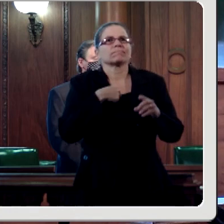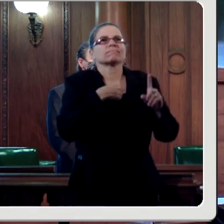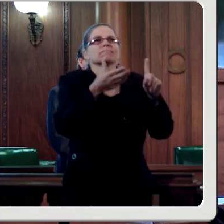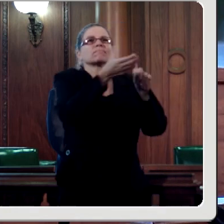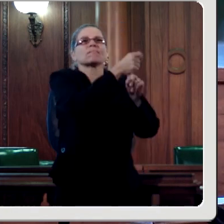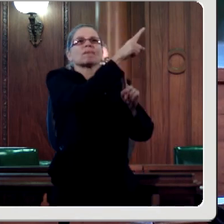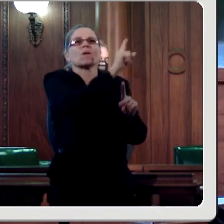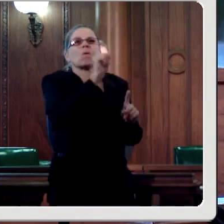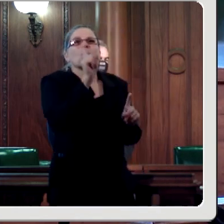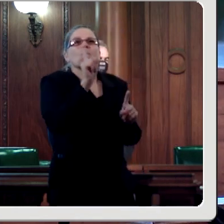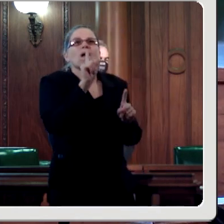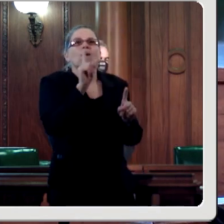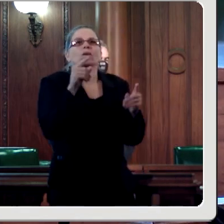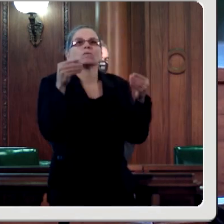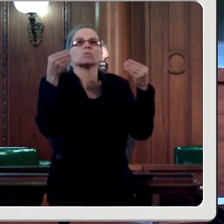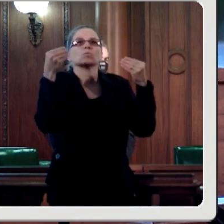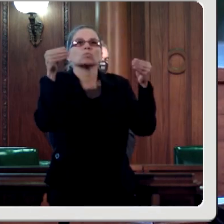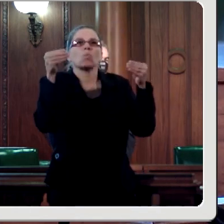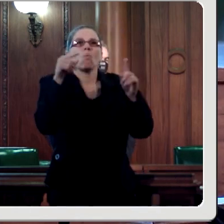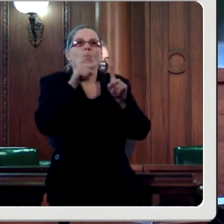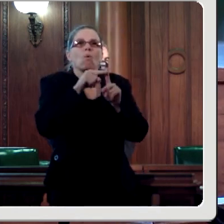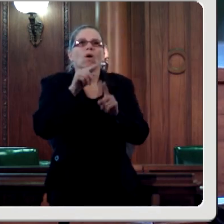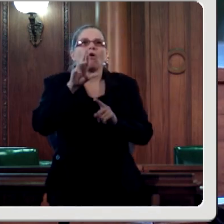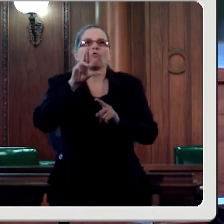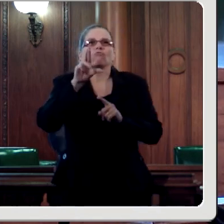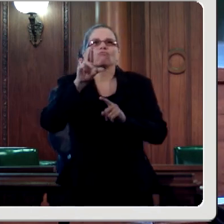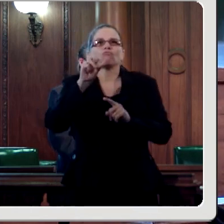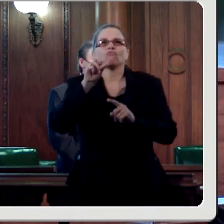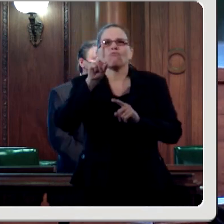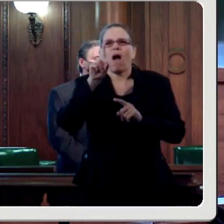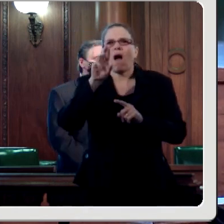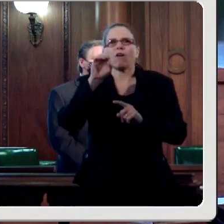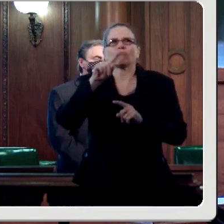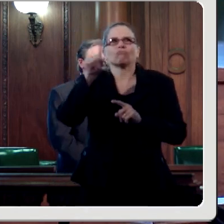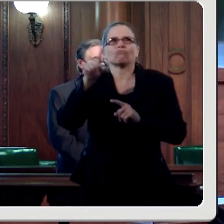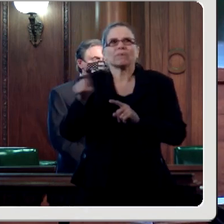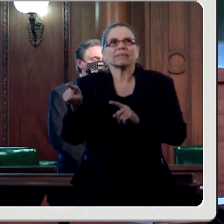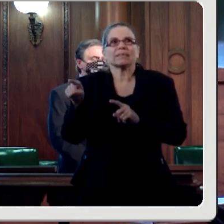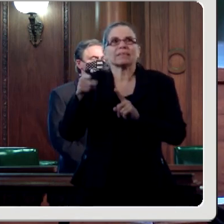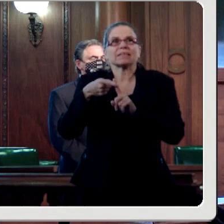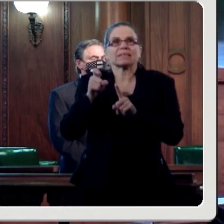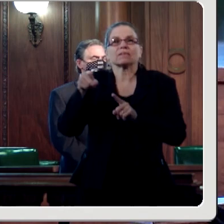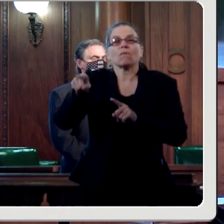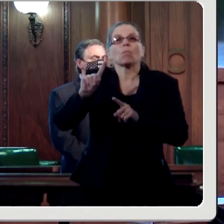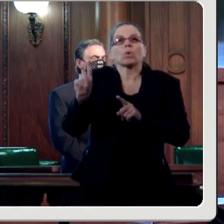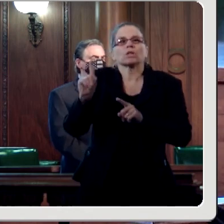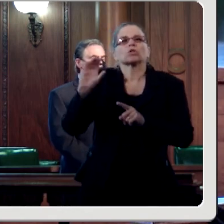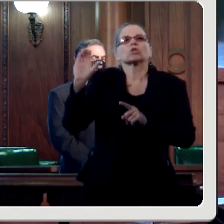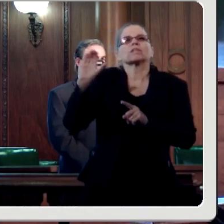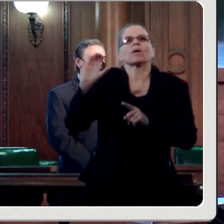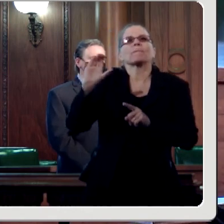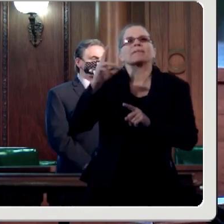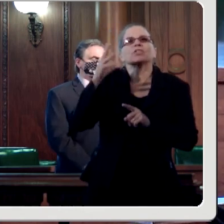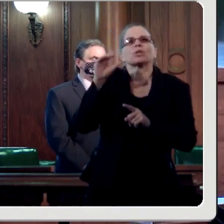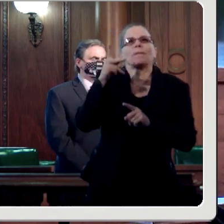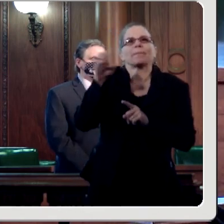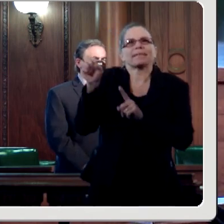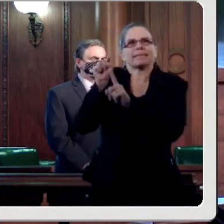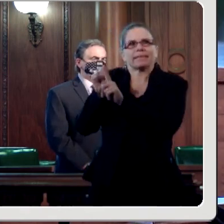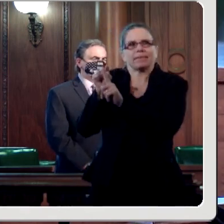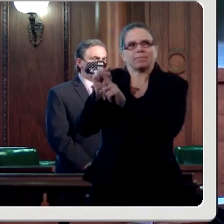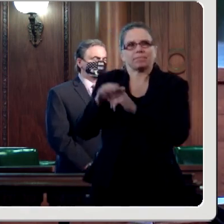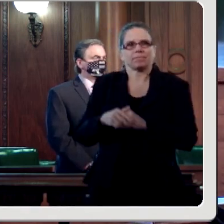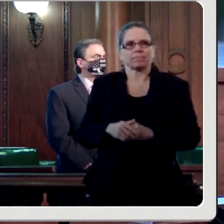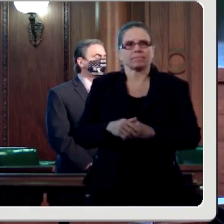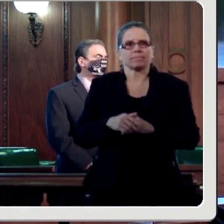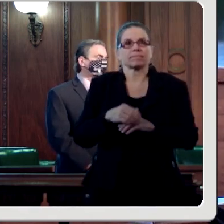Rodriguez, 22-year-old Giovanni Rodriguez, both of Chicopee. Saturday afternoon at 4 o'clock, we